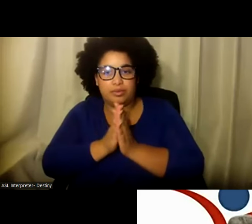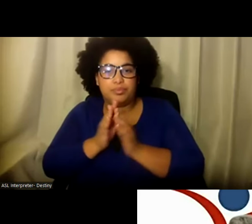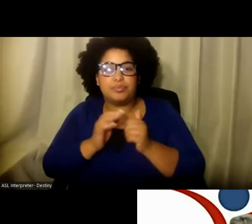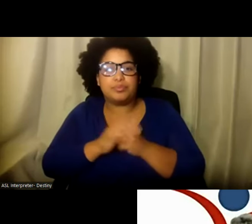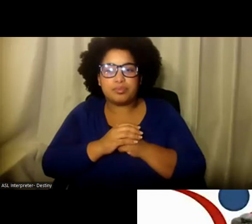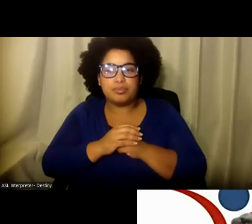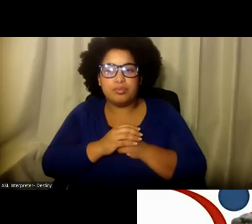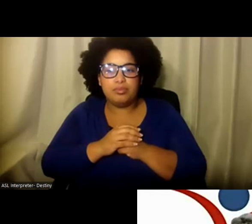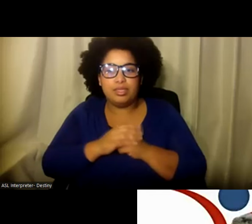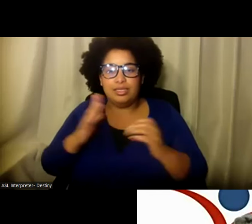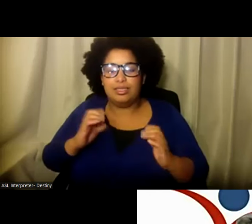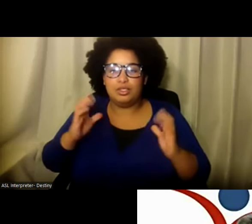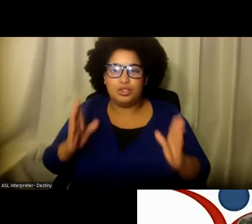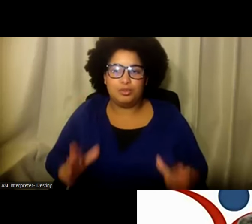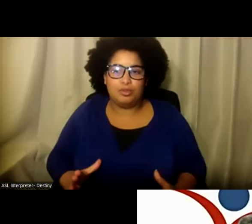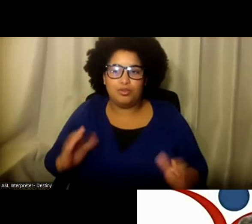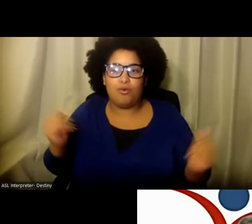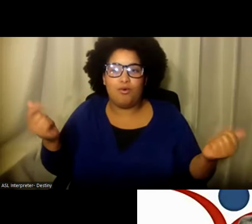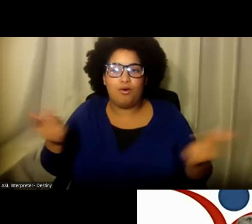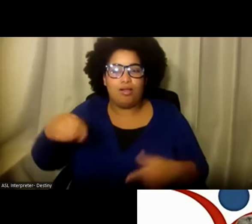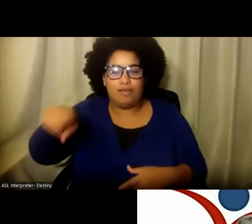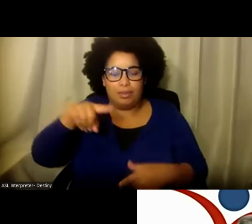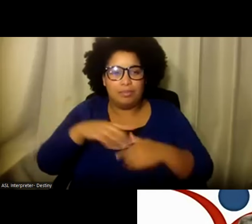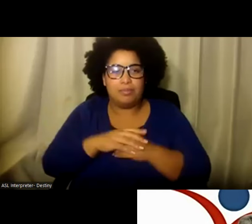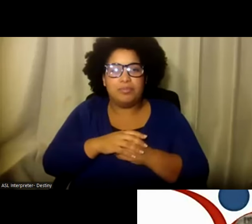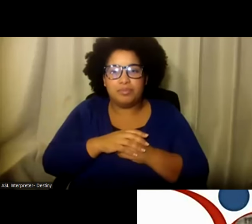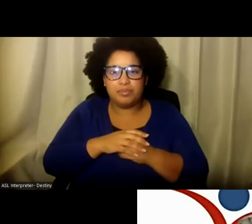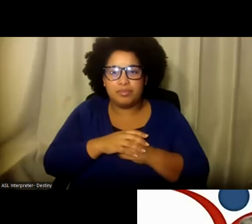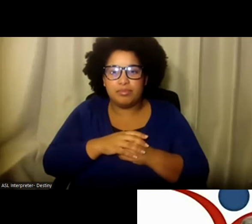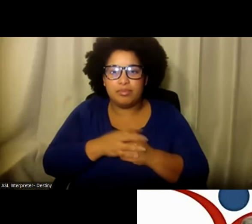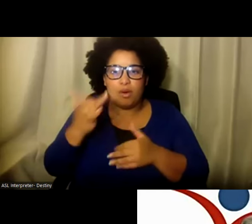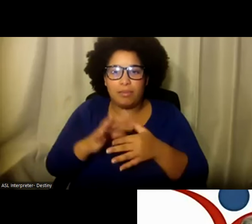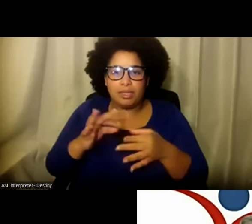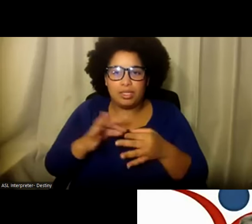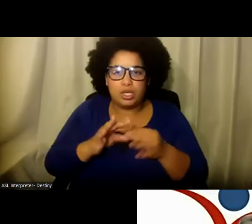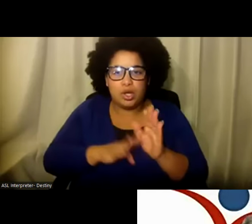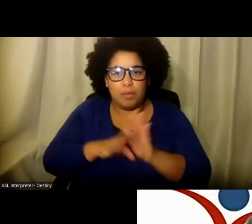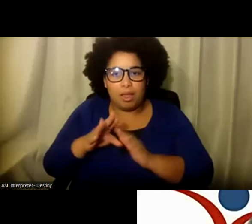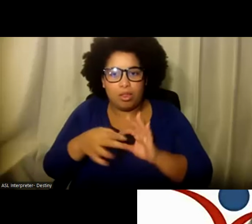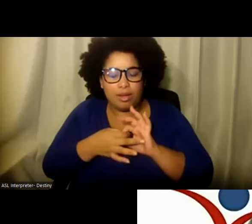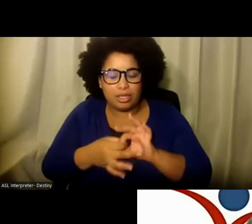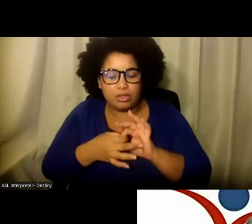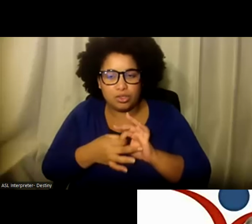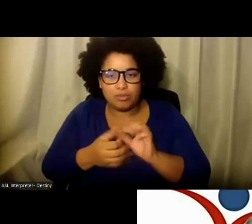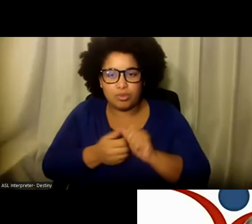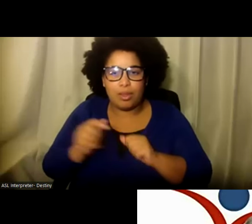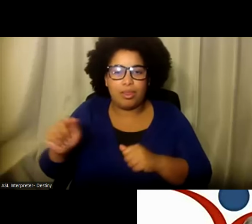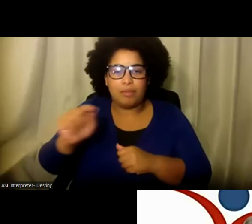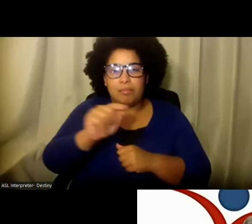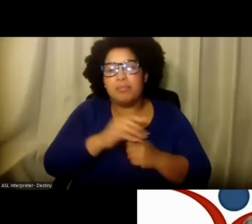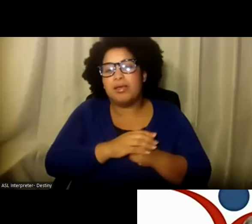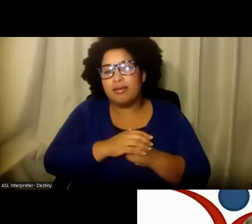the consumers, all of them. Like I said, you build these relationships with them